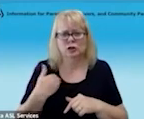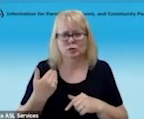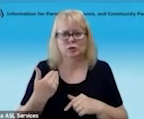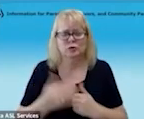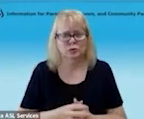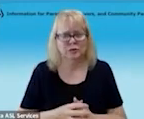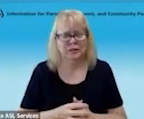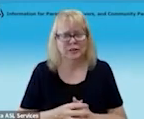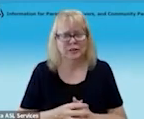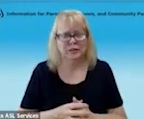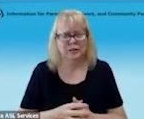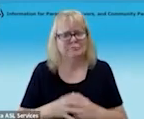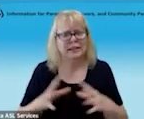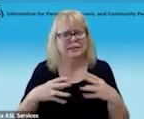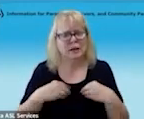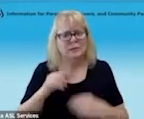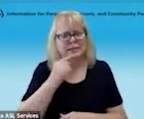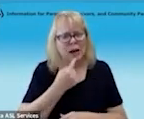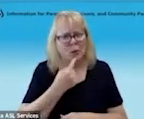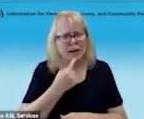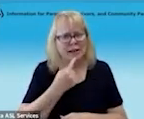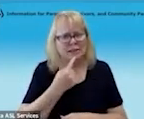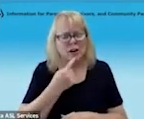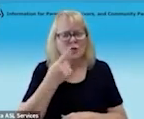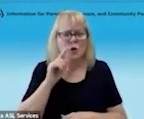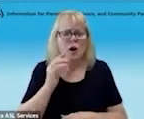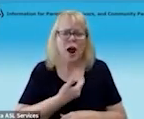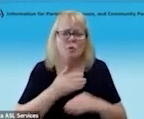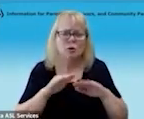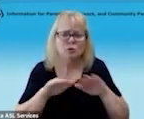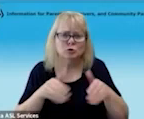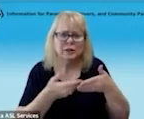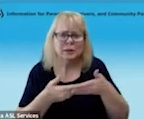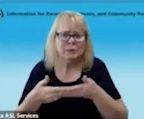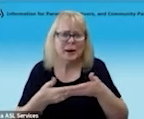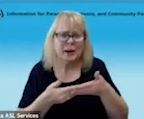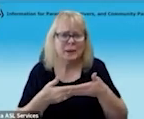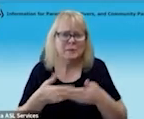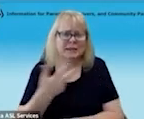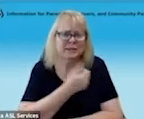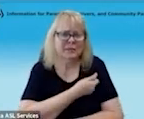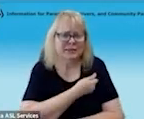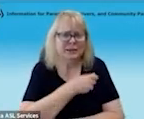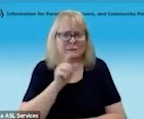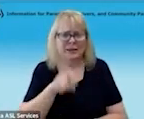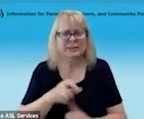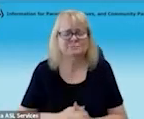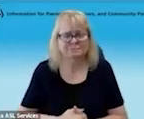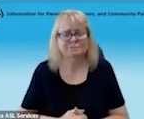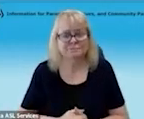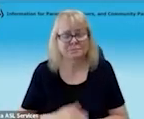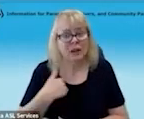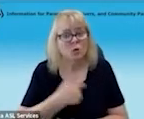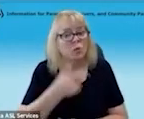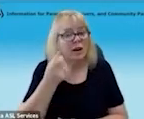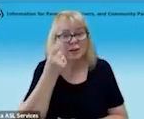teens vaccinated. We understand and agree that this decision must be based on